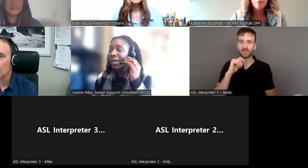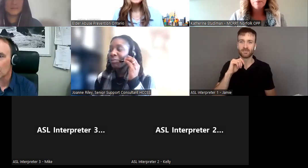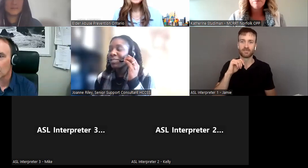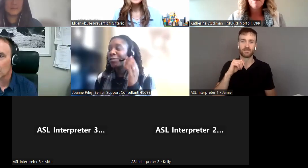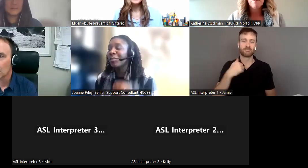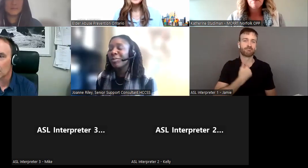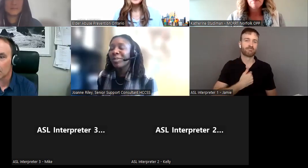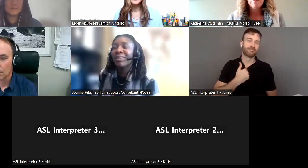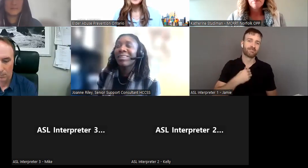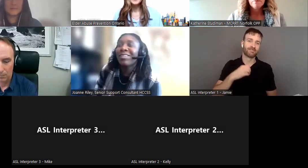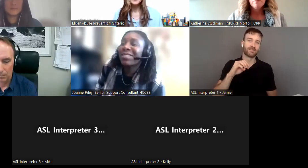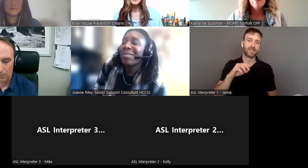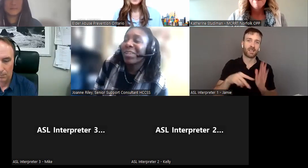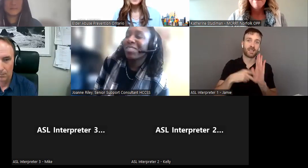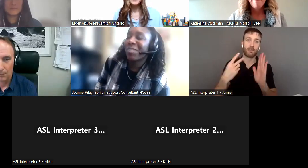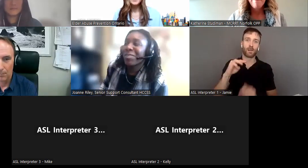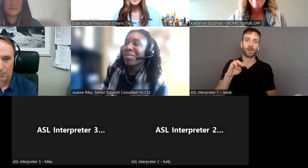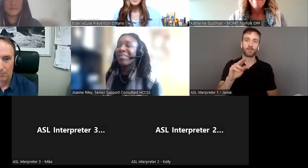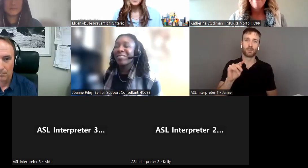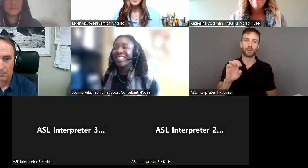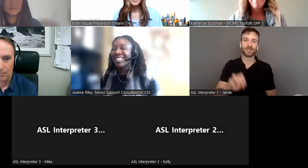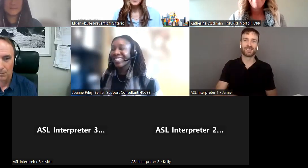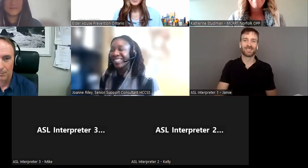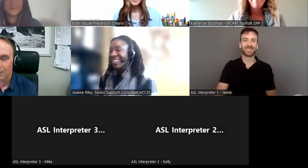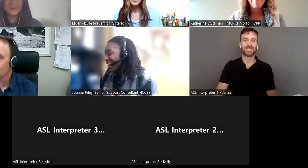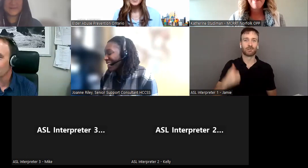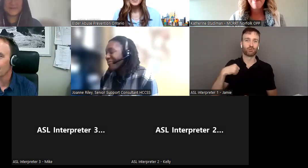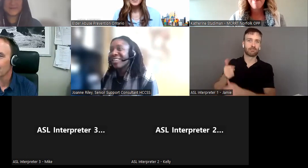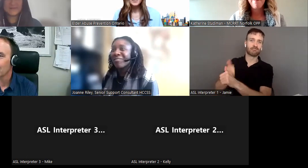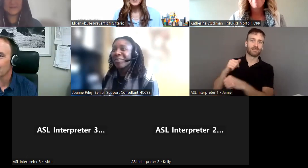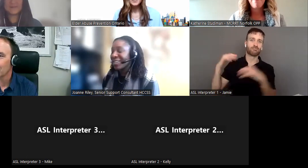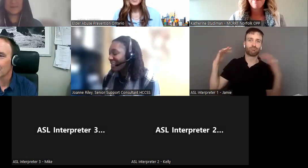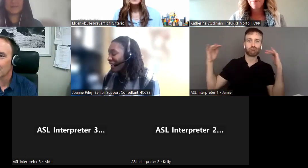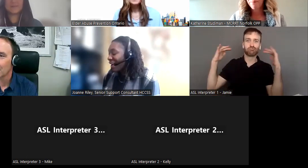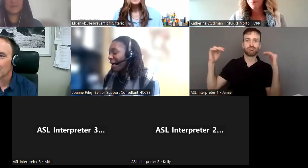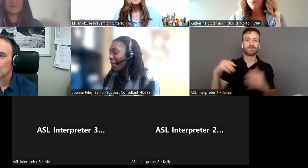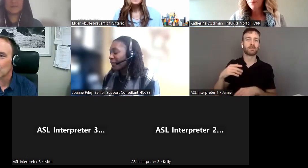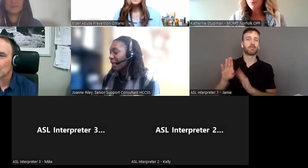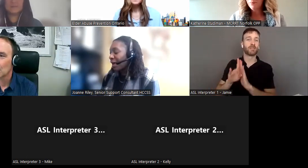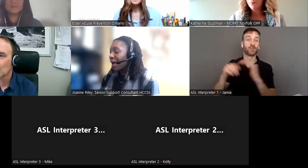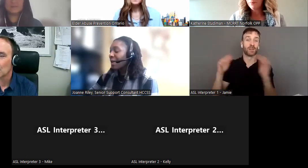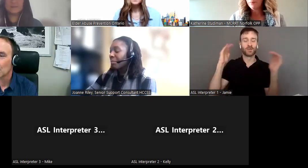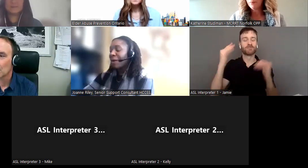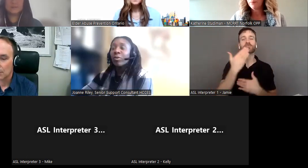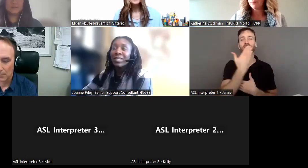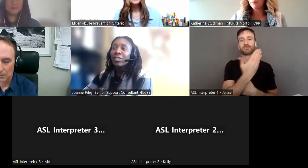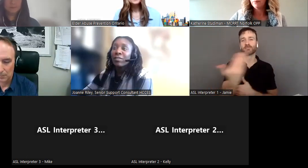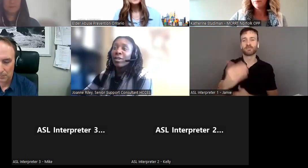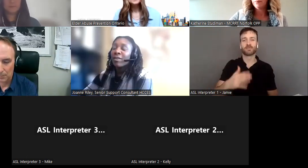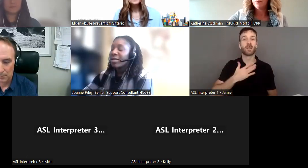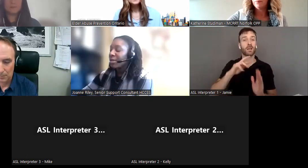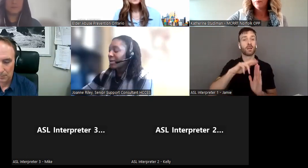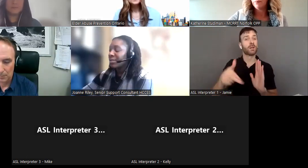Sorry, I had myself double muted just to make sure there's no background noise. Good morning, everyone. My role is